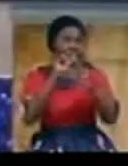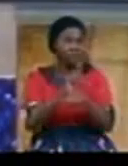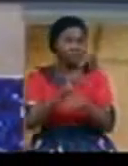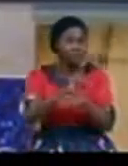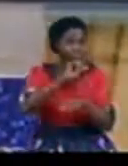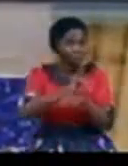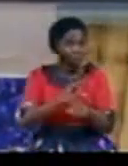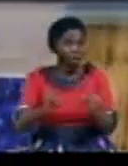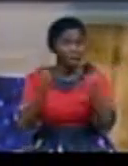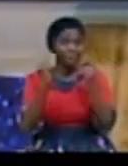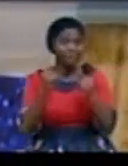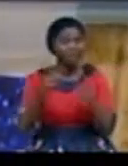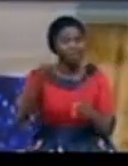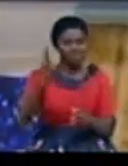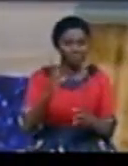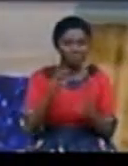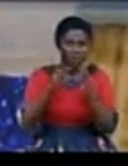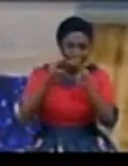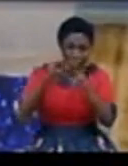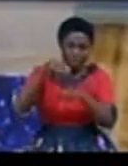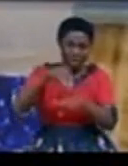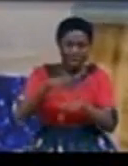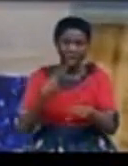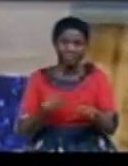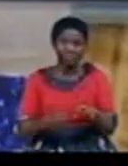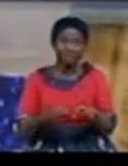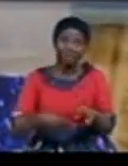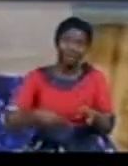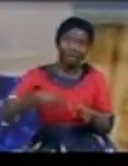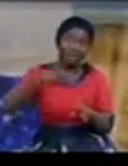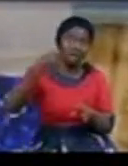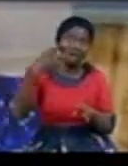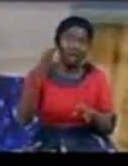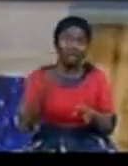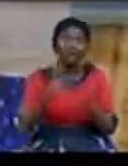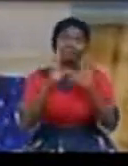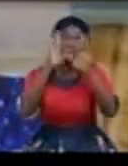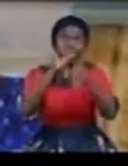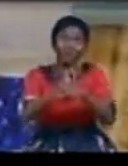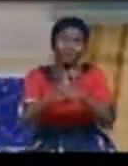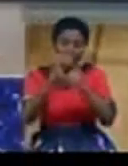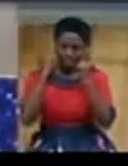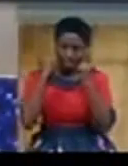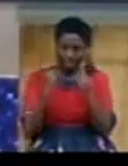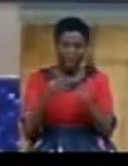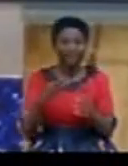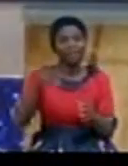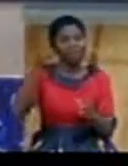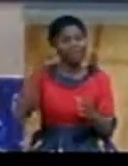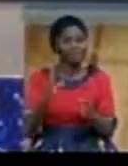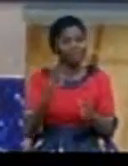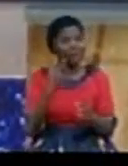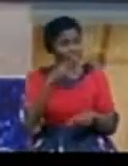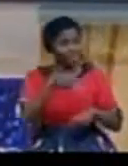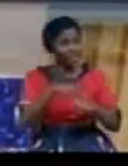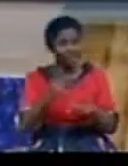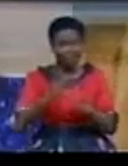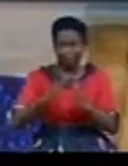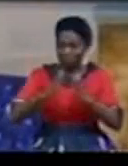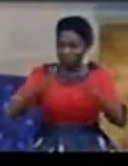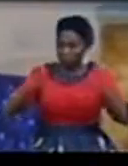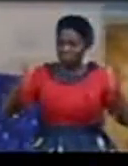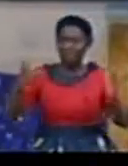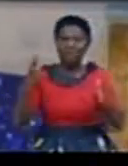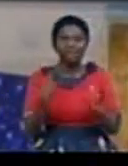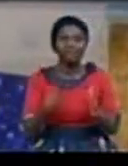God. Look at the height of the miracle working power of God. Look at the length and the breadth of